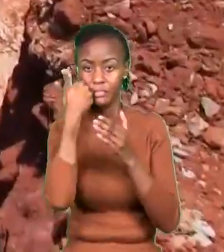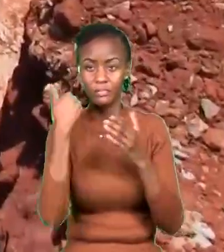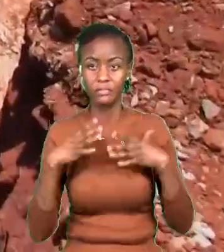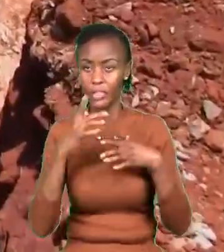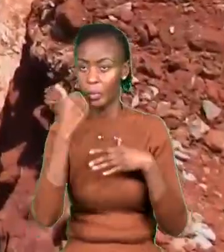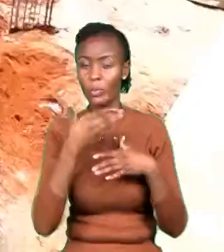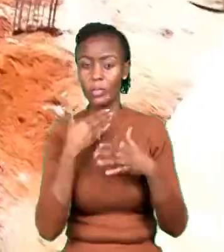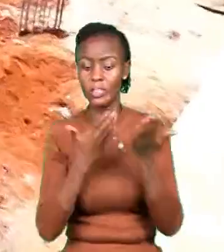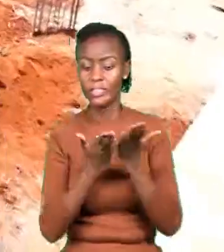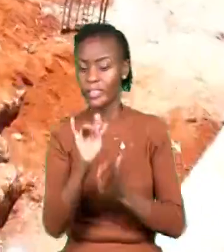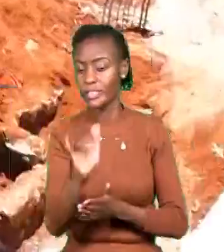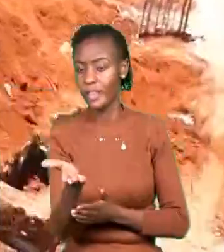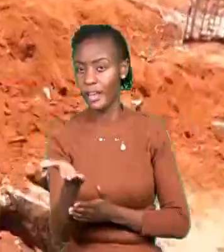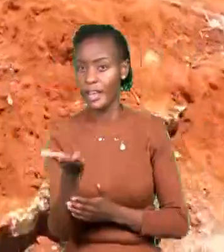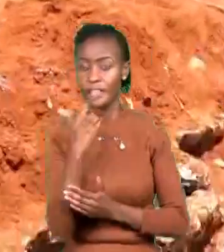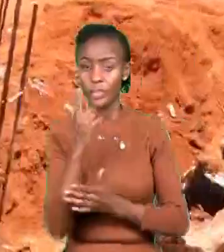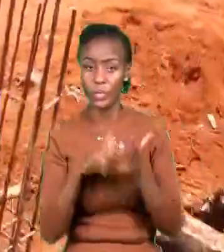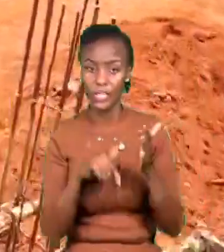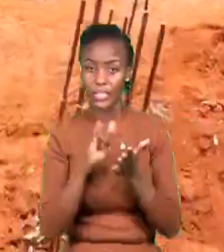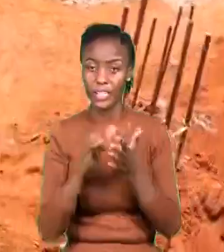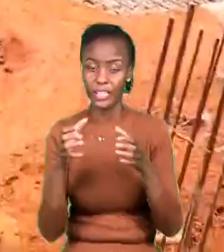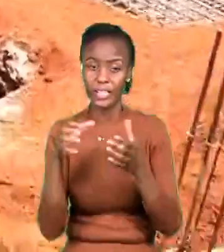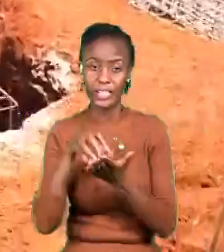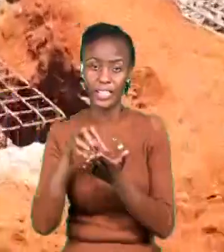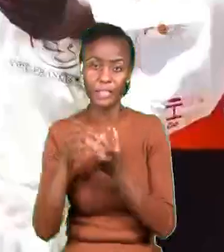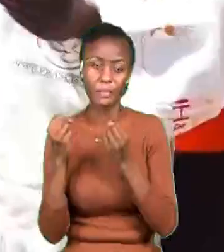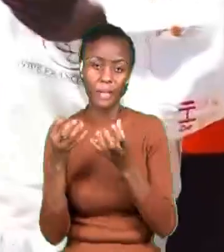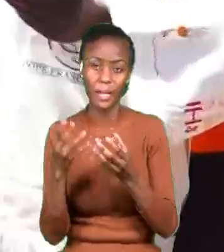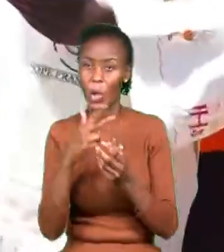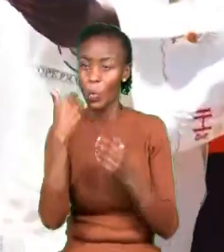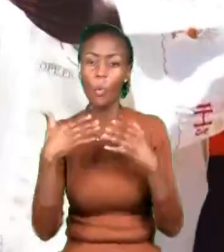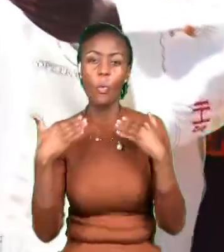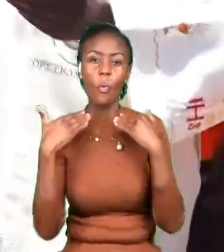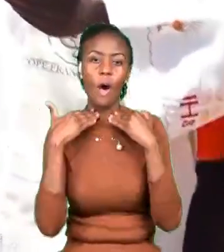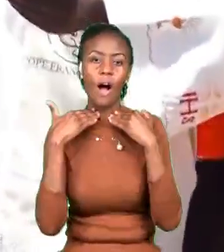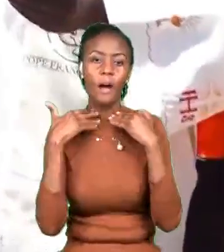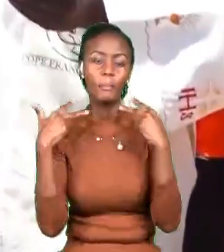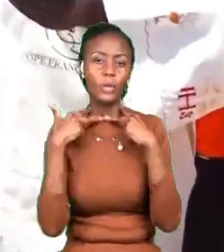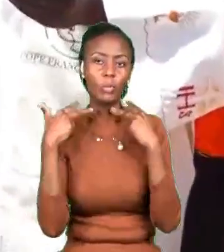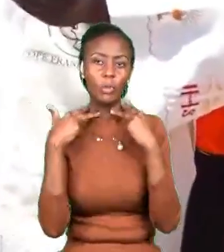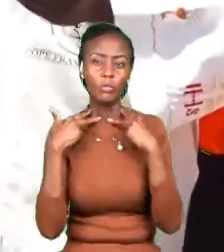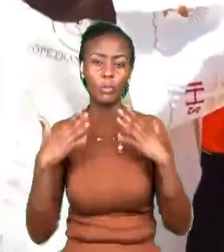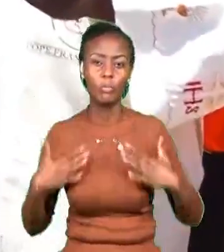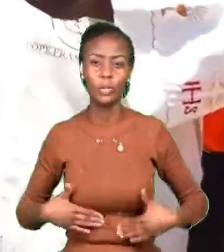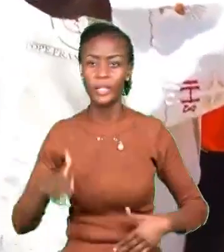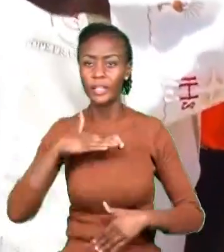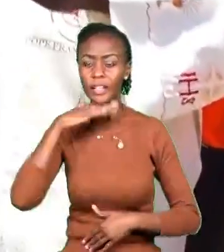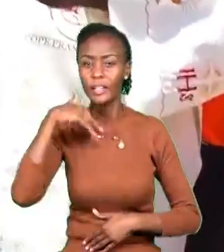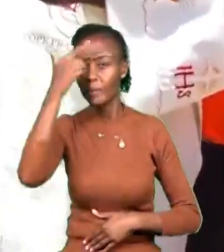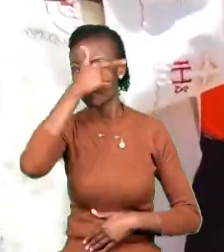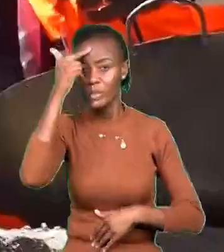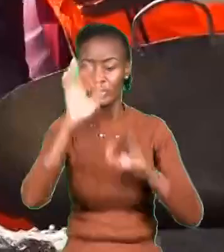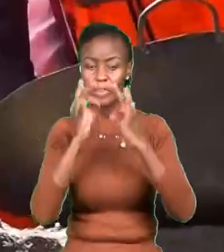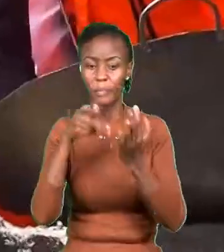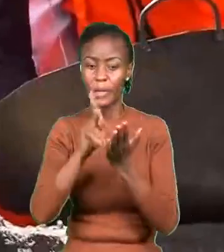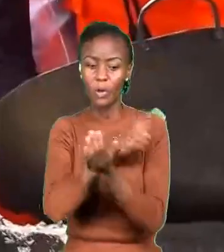services there. The CS said cases of private hospitals detaining bodies after the families failed to raise the bill are, of course, on